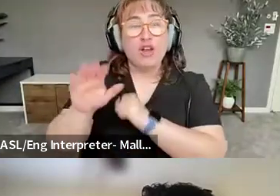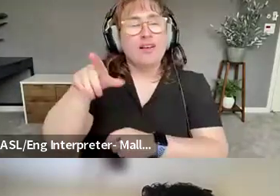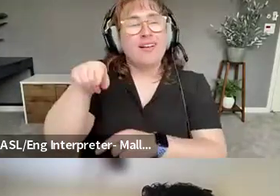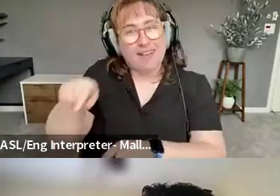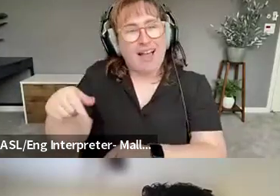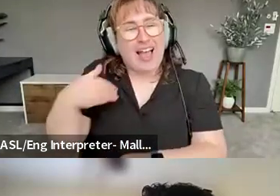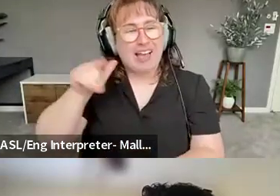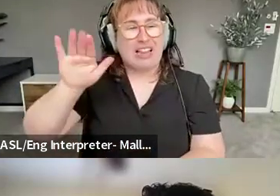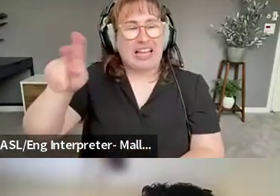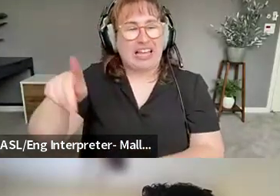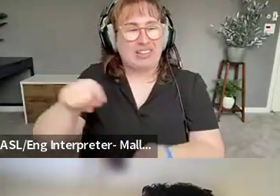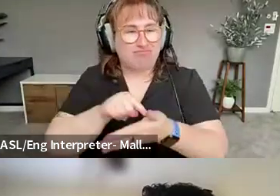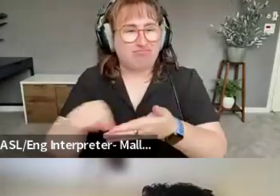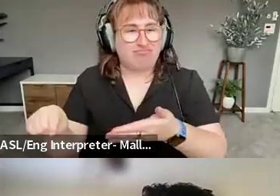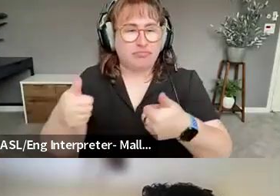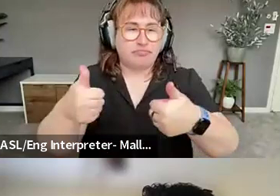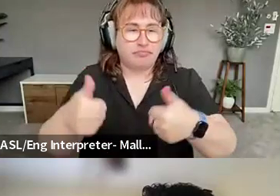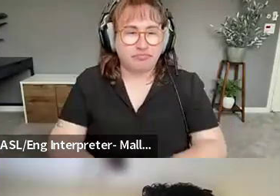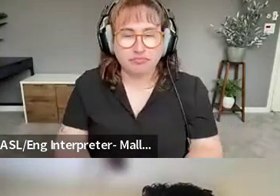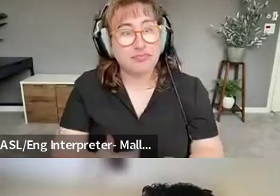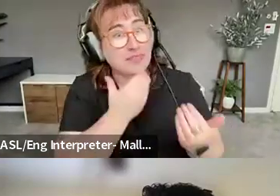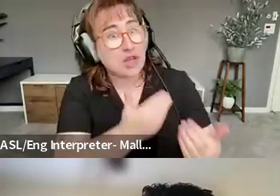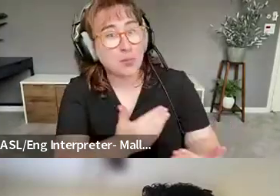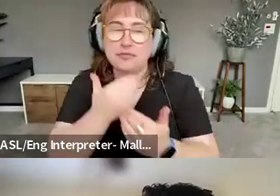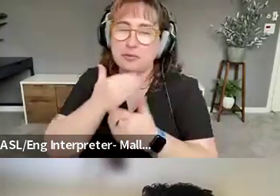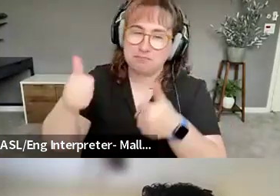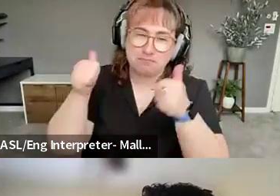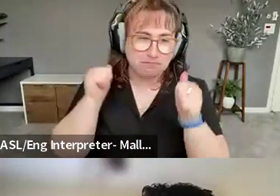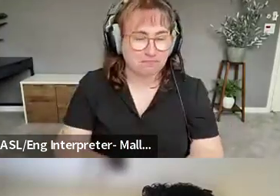flyer. Thank you, Jordan. Thank you so much, Helen.